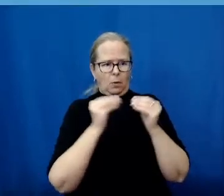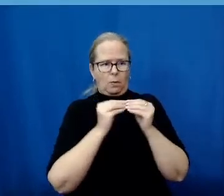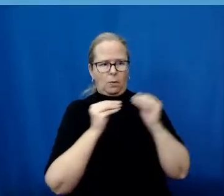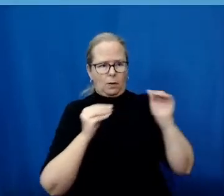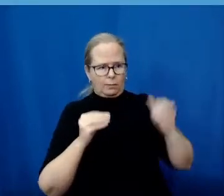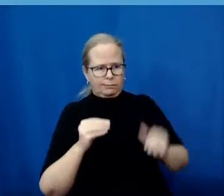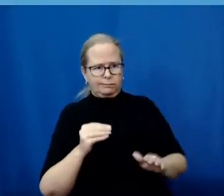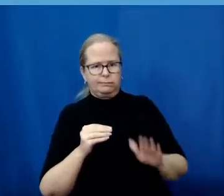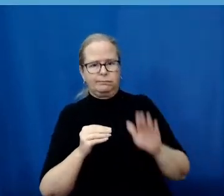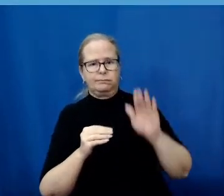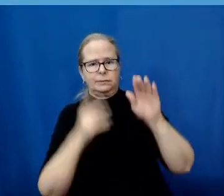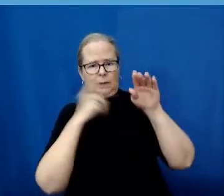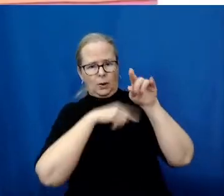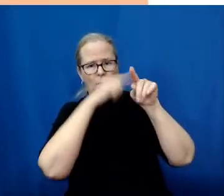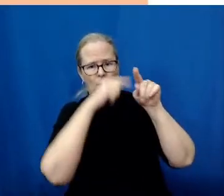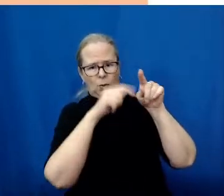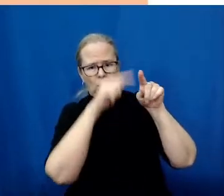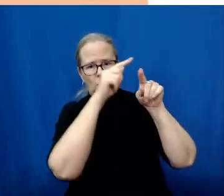please.